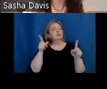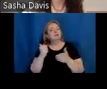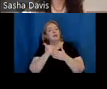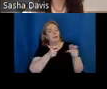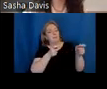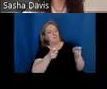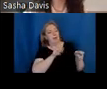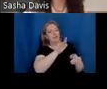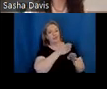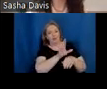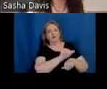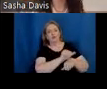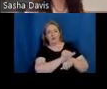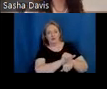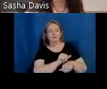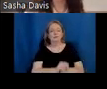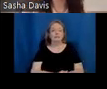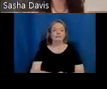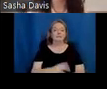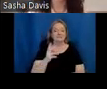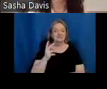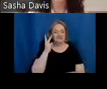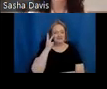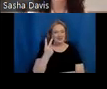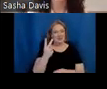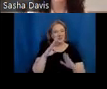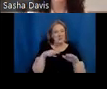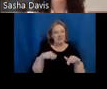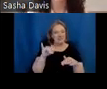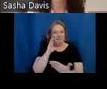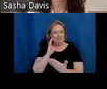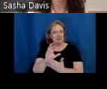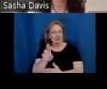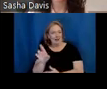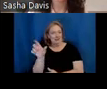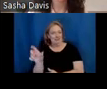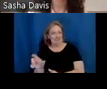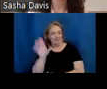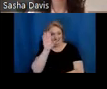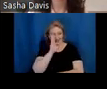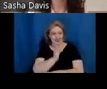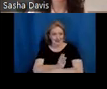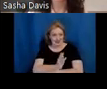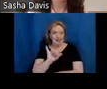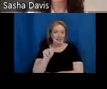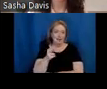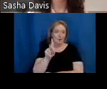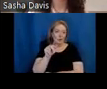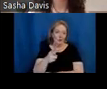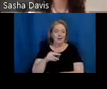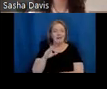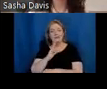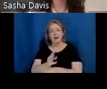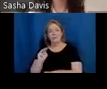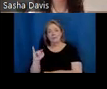They had two children, which you can see them both in the photo on the right. So son Yehuda and daughter Mimi, both